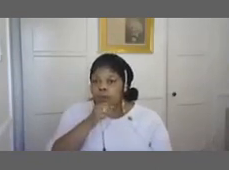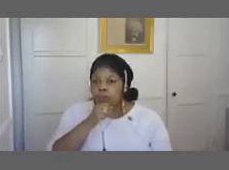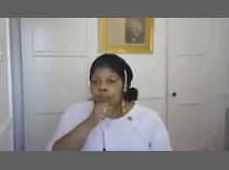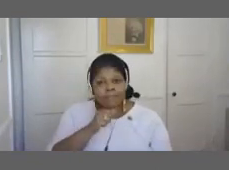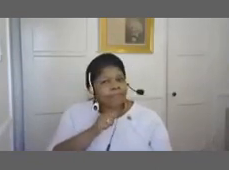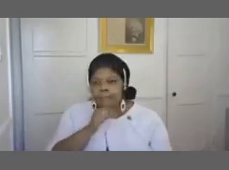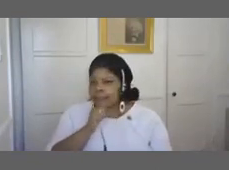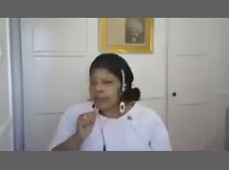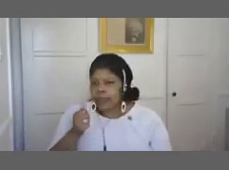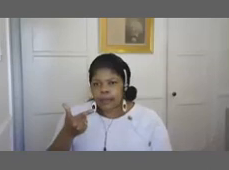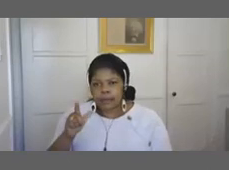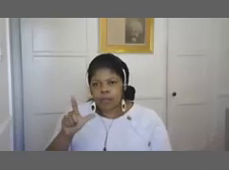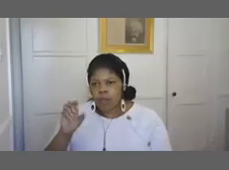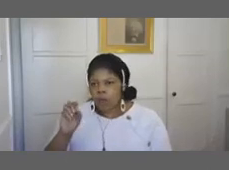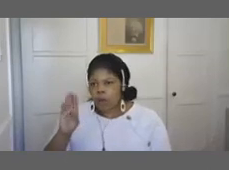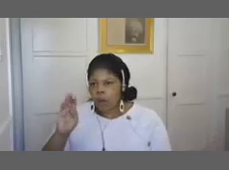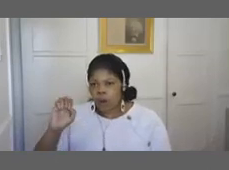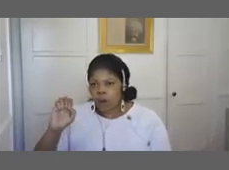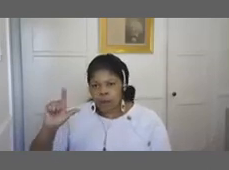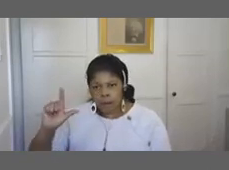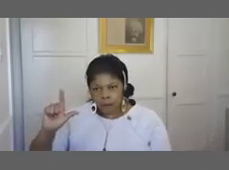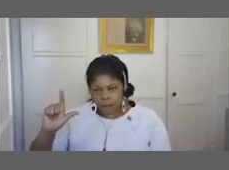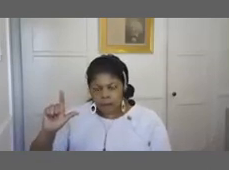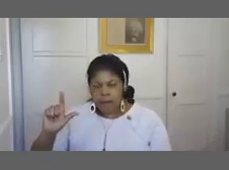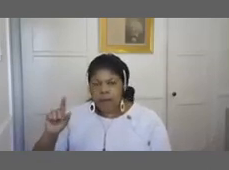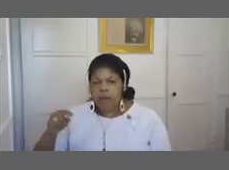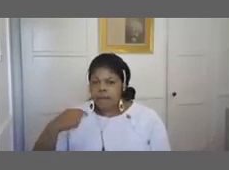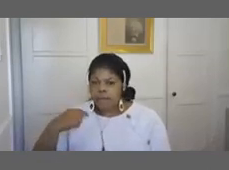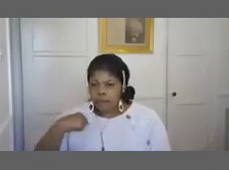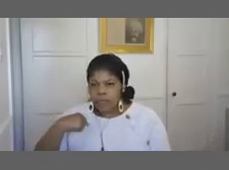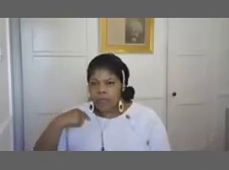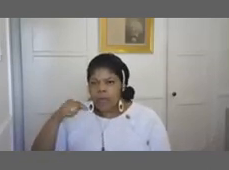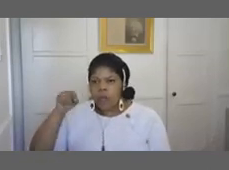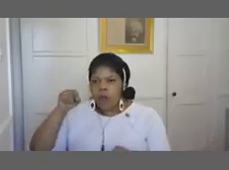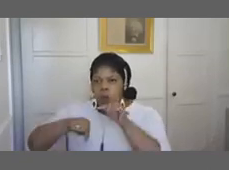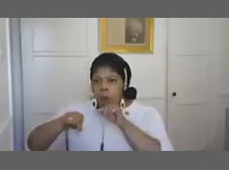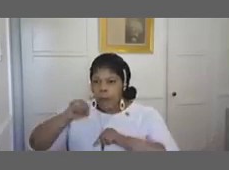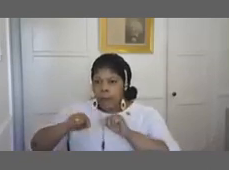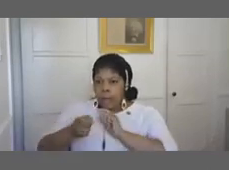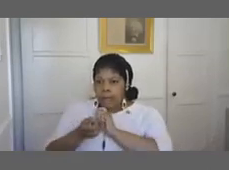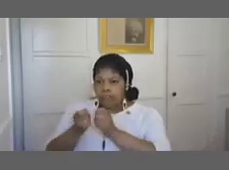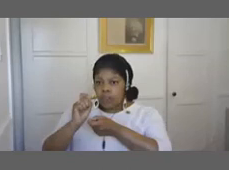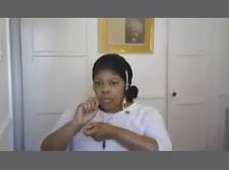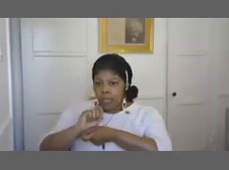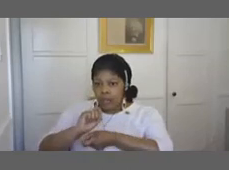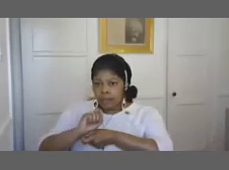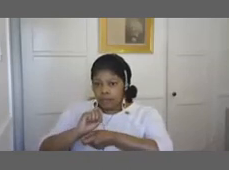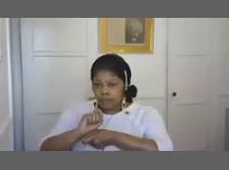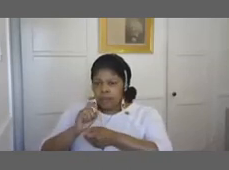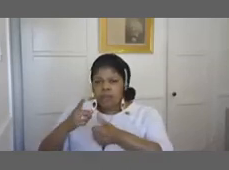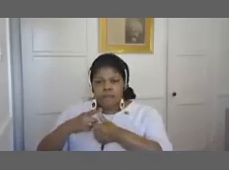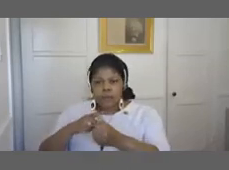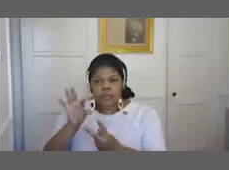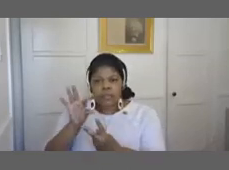global. So even if I were to go back in and make a change to it, so let me go ahead and select the orange and double click on